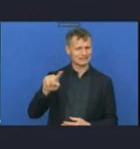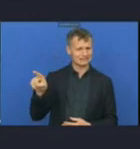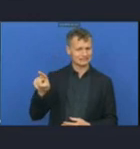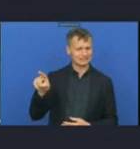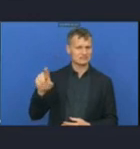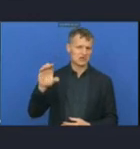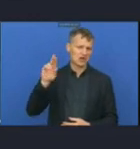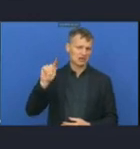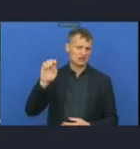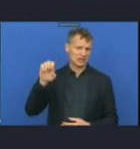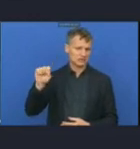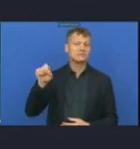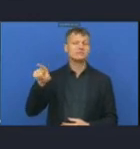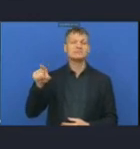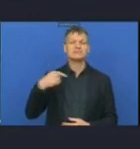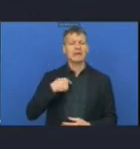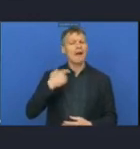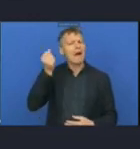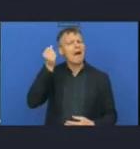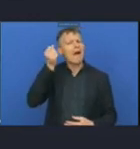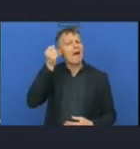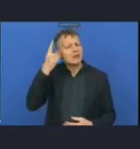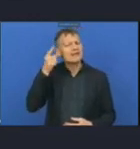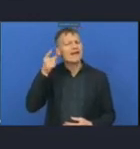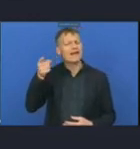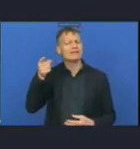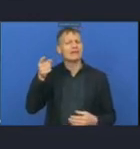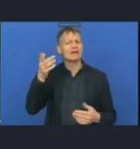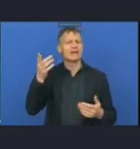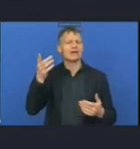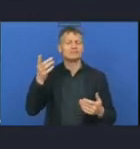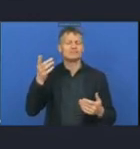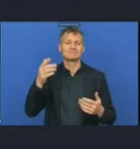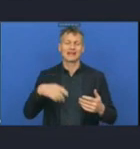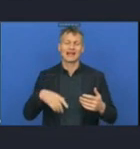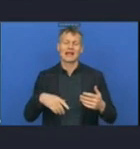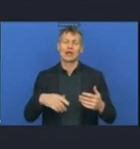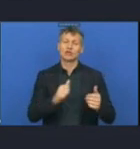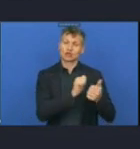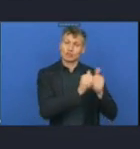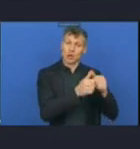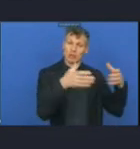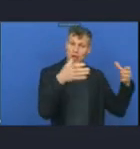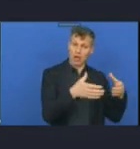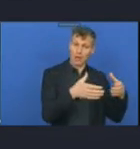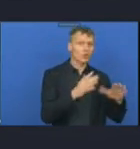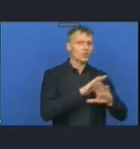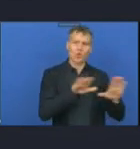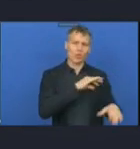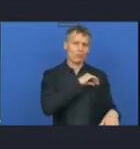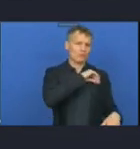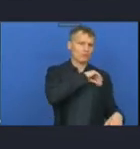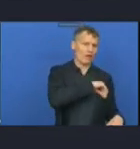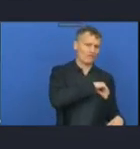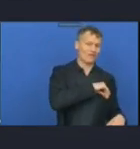public organizations working alongside non-for-profit sport clubs and civil society organizations are